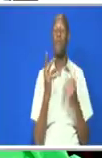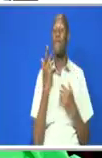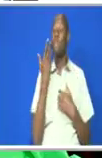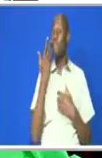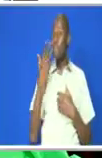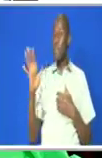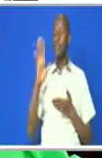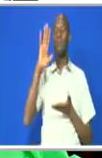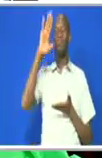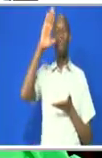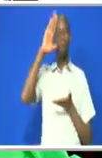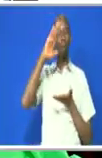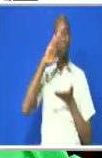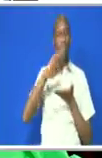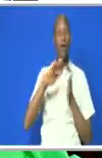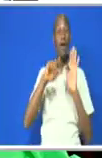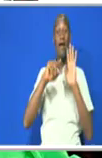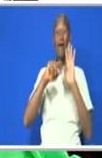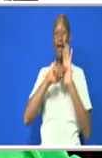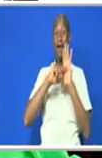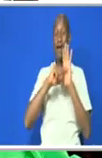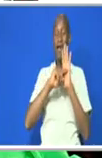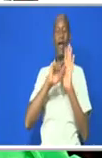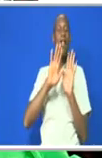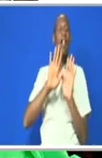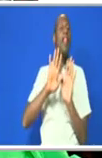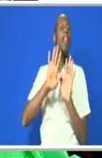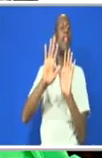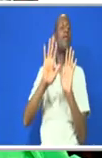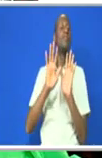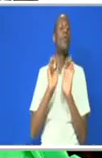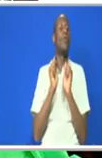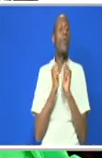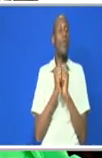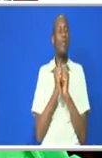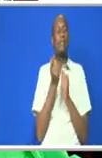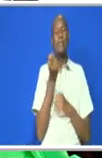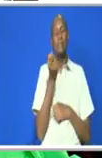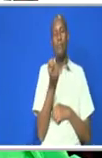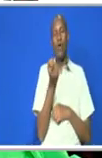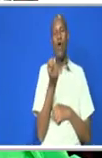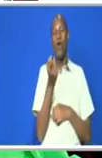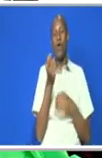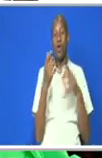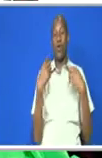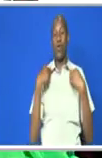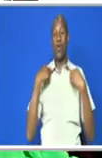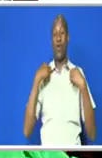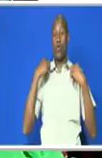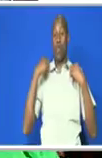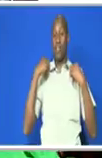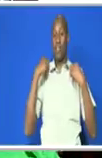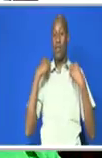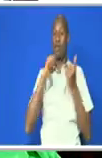colors, Mama is left with a smaller heap of clothes to